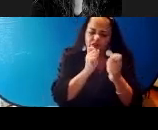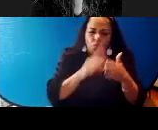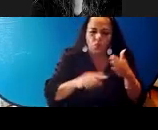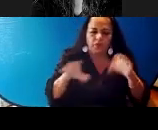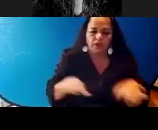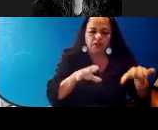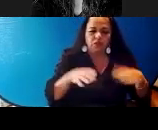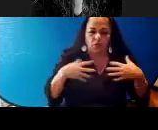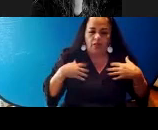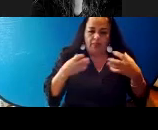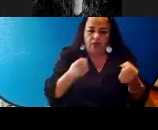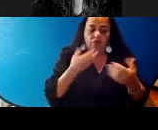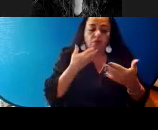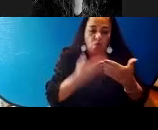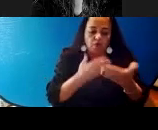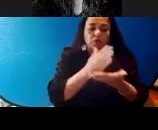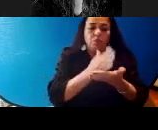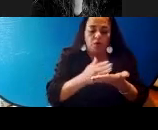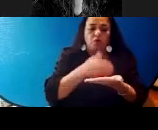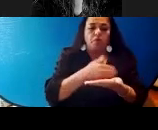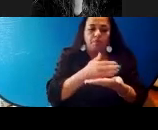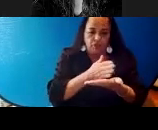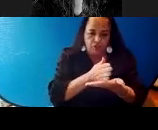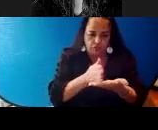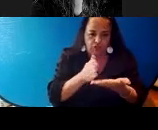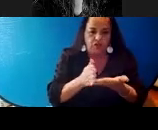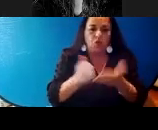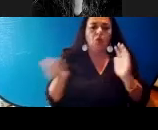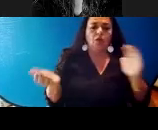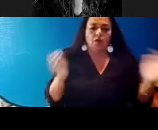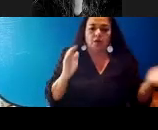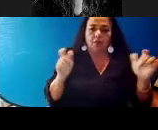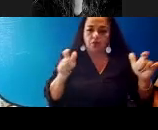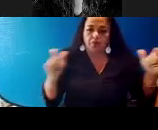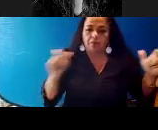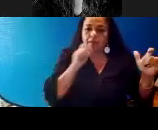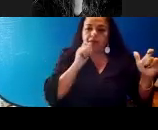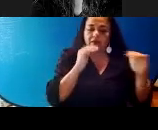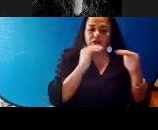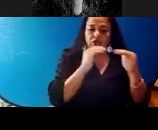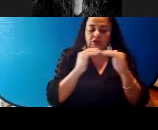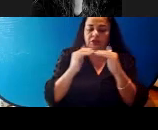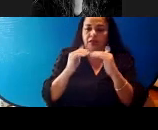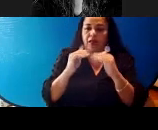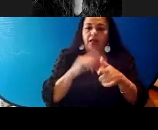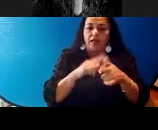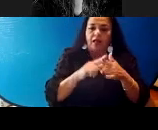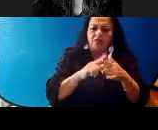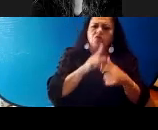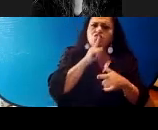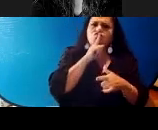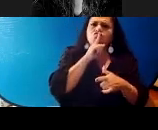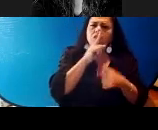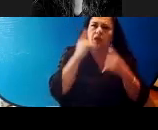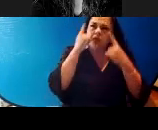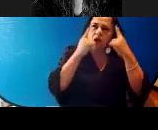have a health and wellness as part of their budget. When you compare it to safety and justice, it's smaller. And so they just were really thoughtful in trying